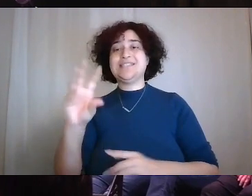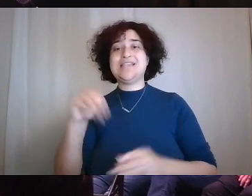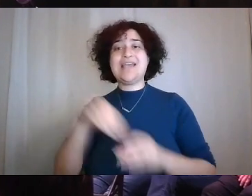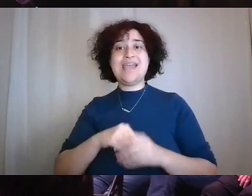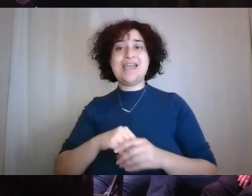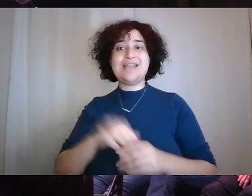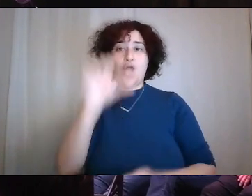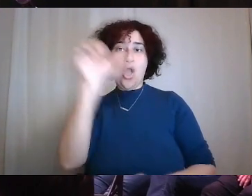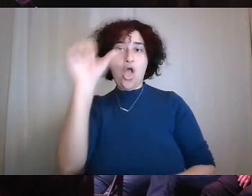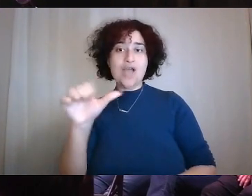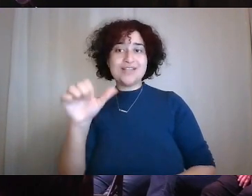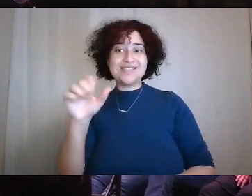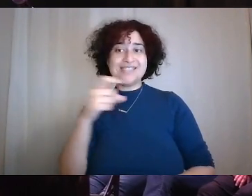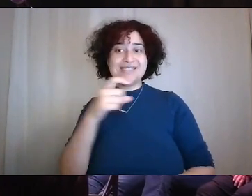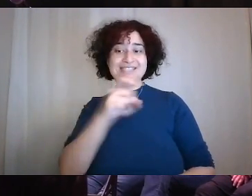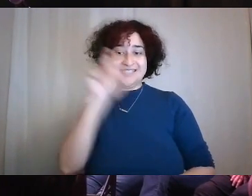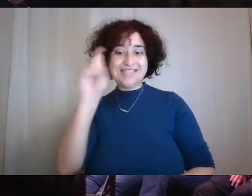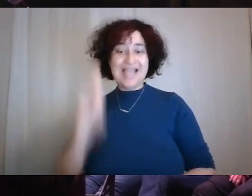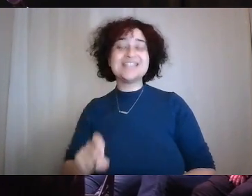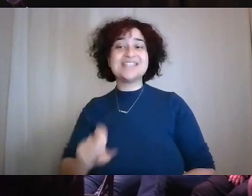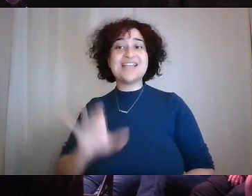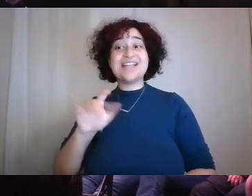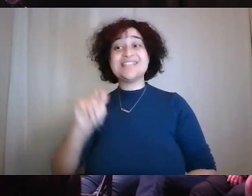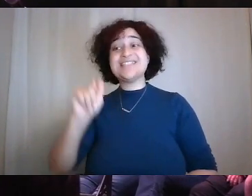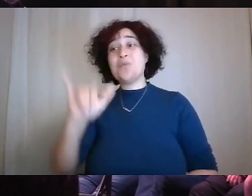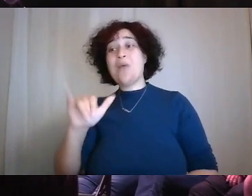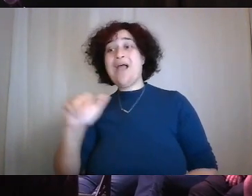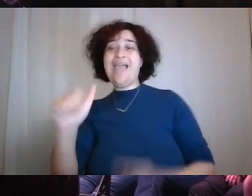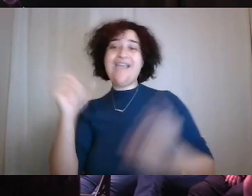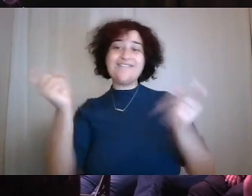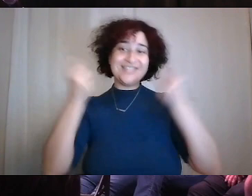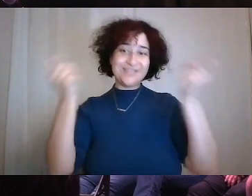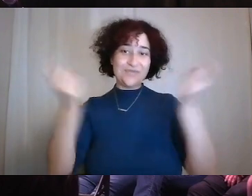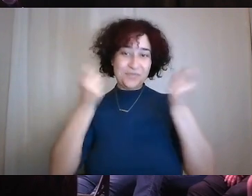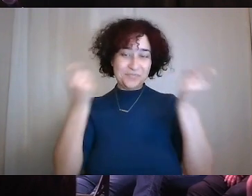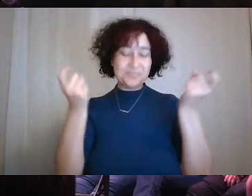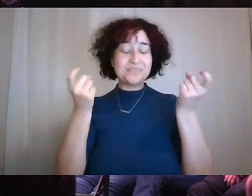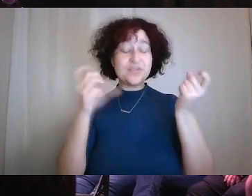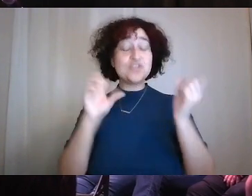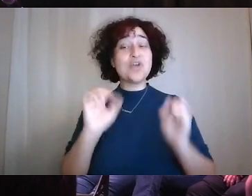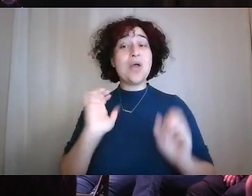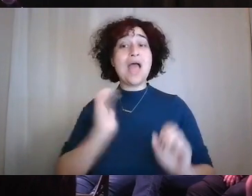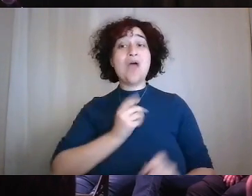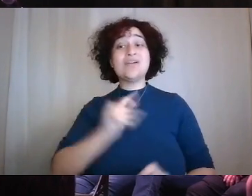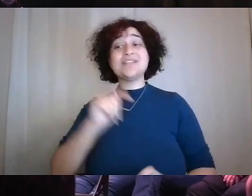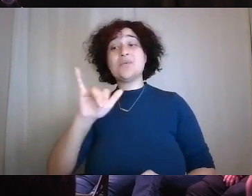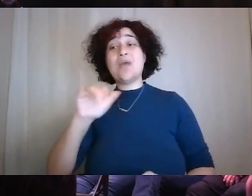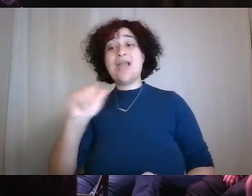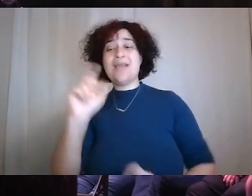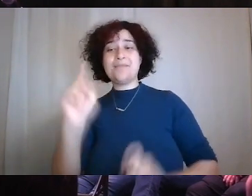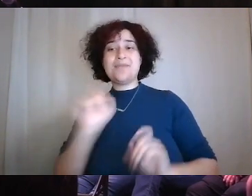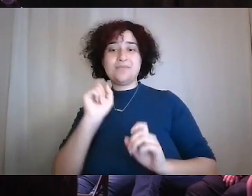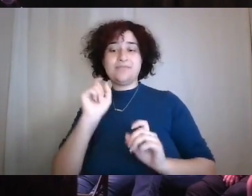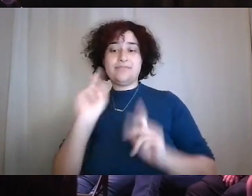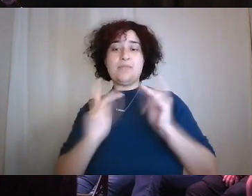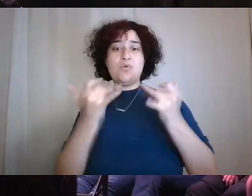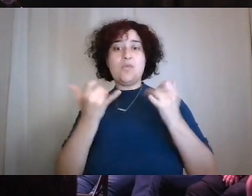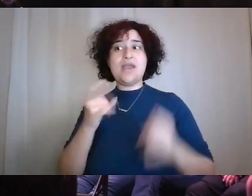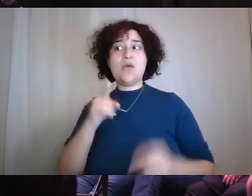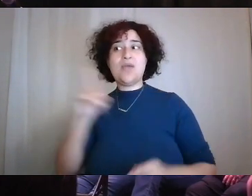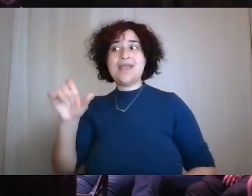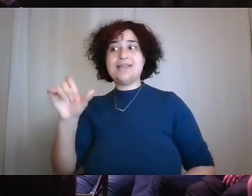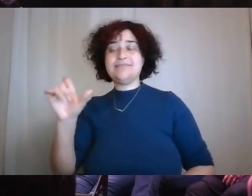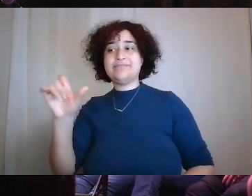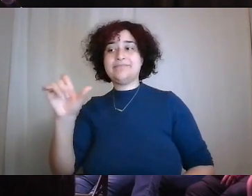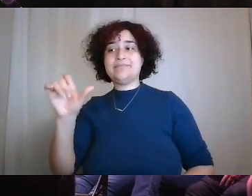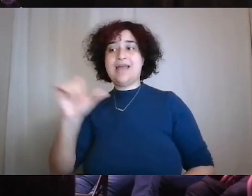TYA festival. So some of our TYA folks are in Atlanta right now, but some of TYA folks chose to be here, and